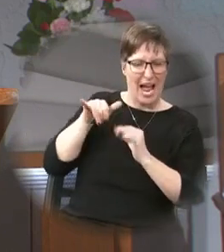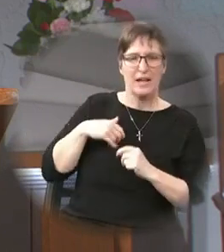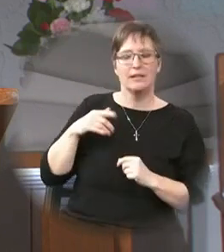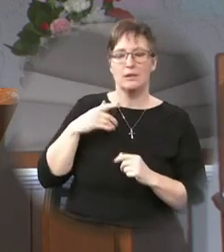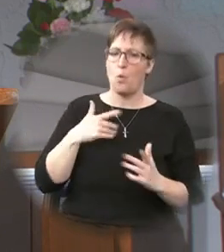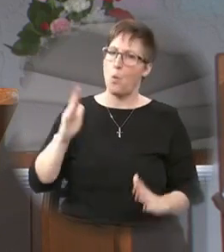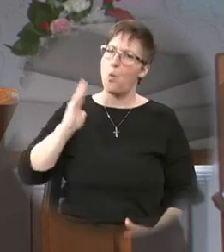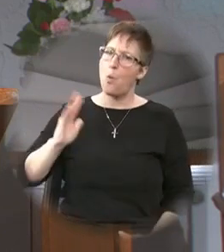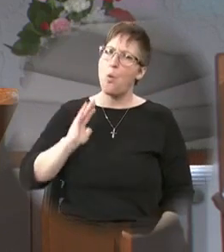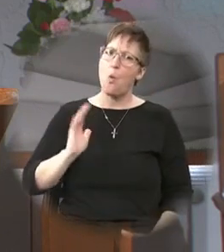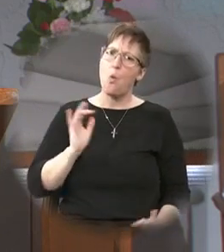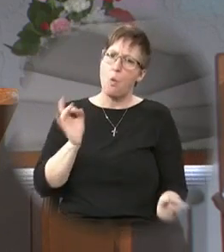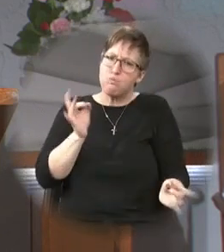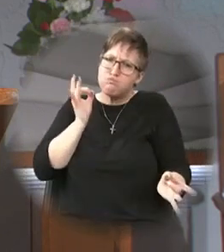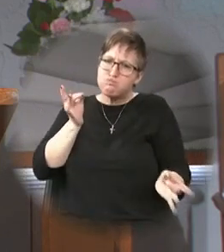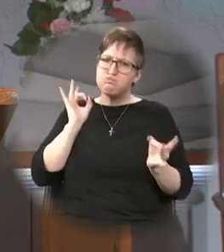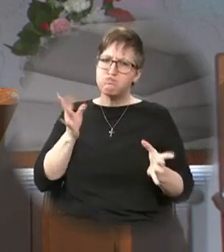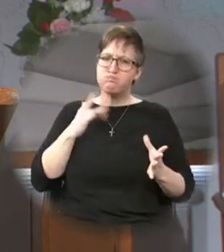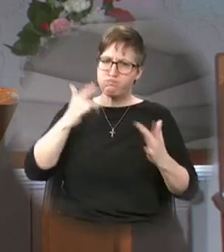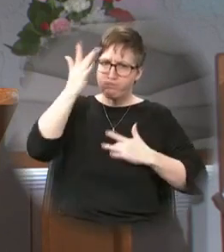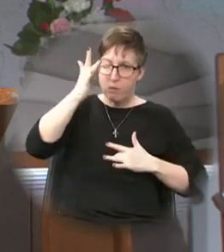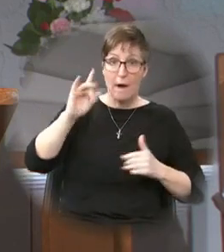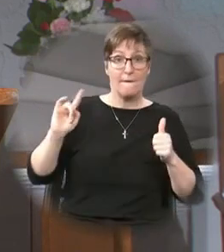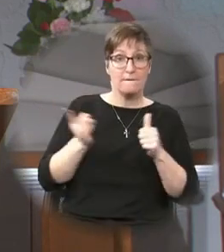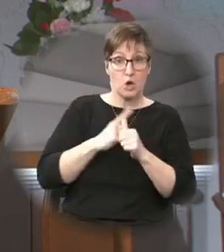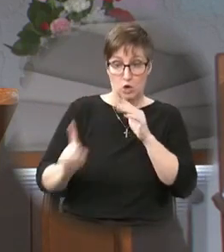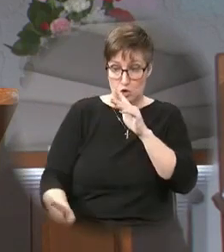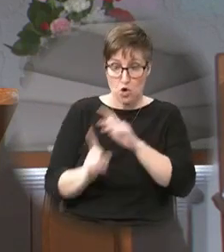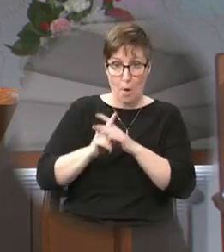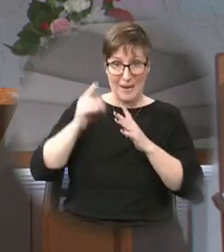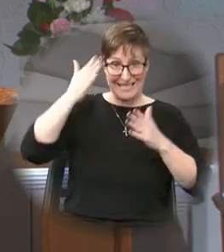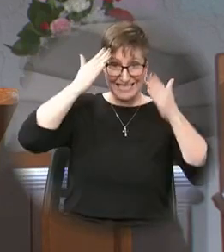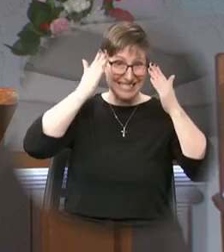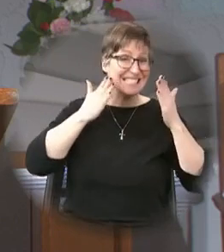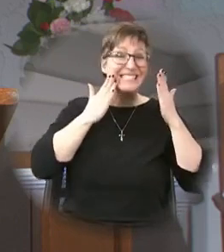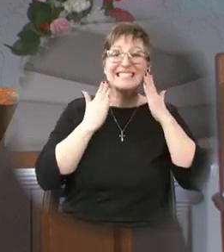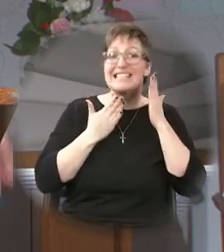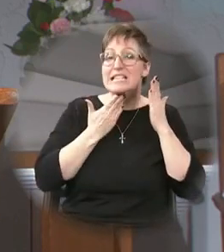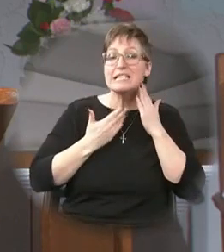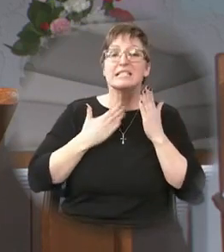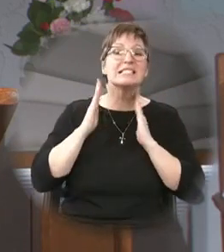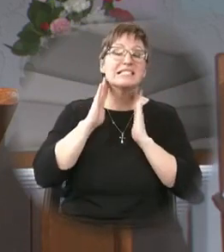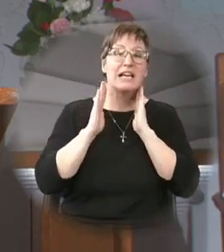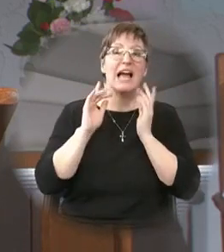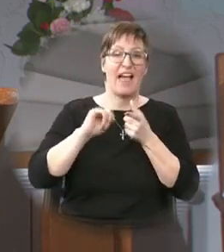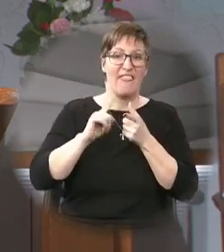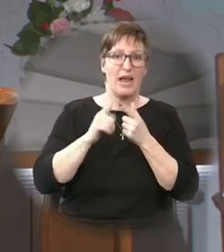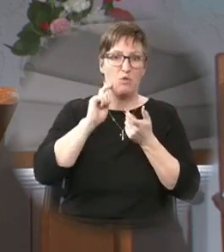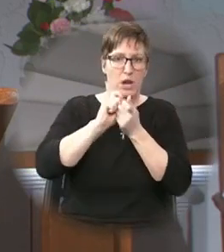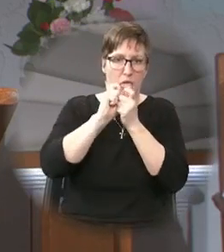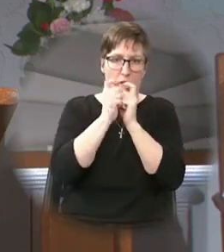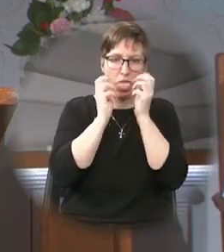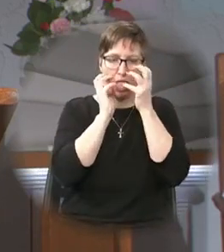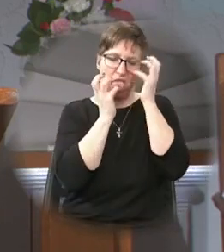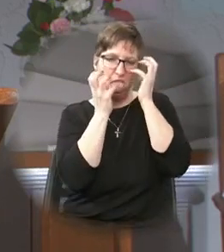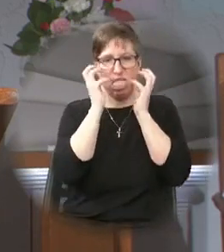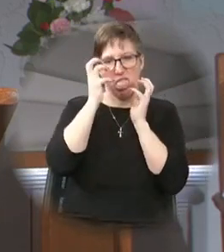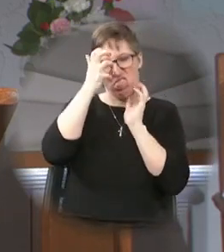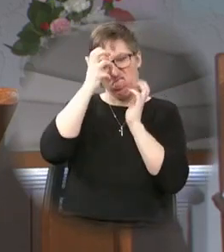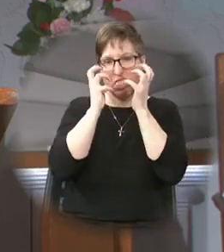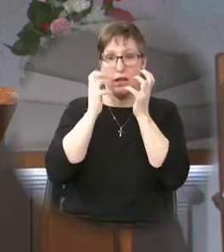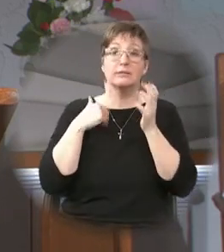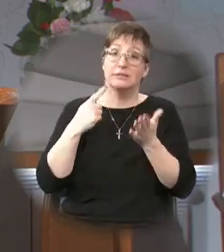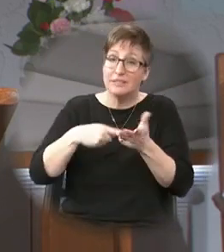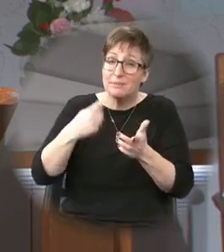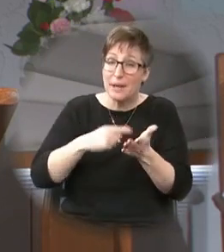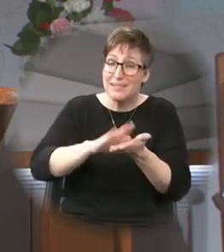world. It would manifest itself first on the skin, and it could cause even deformation and death. Today,